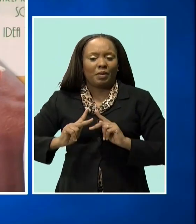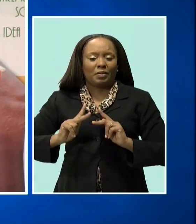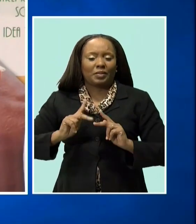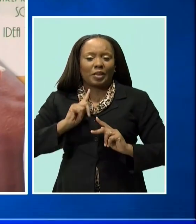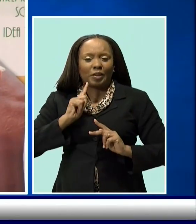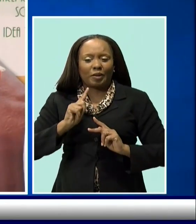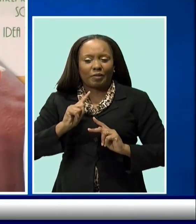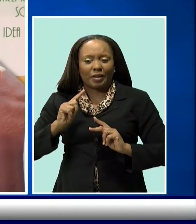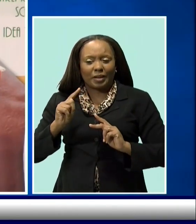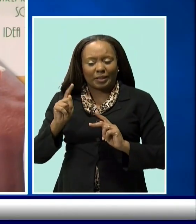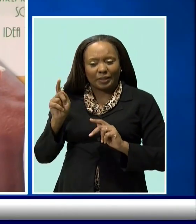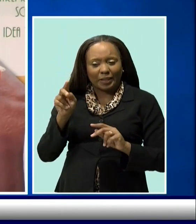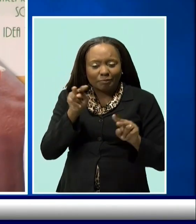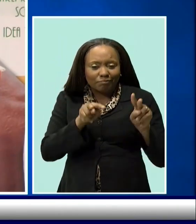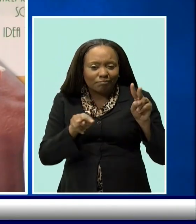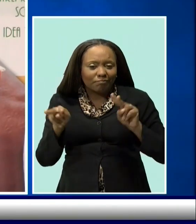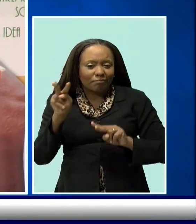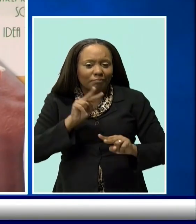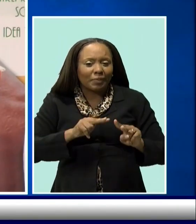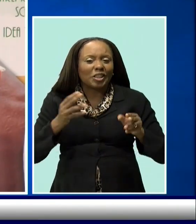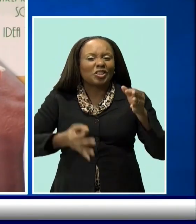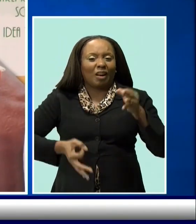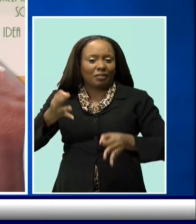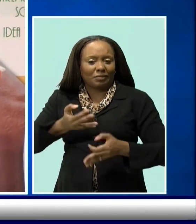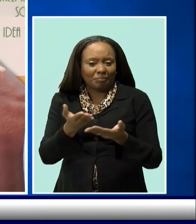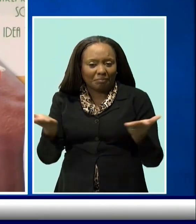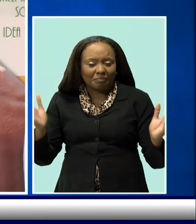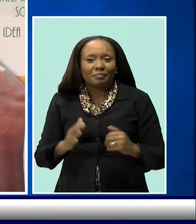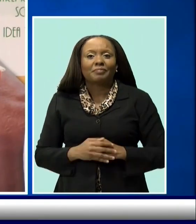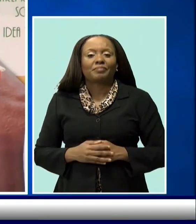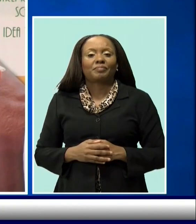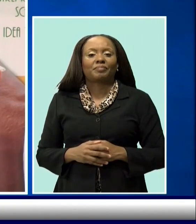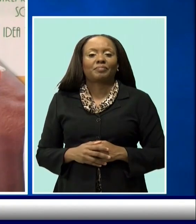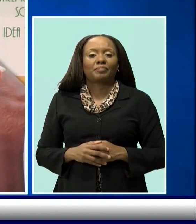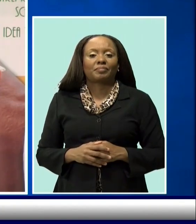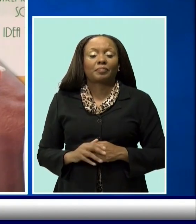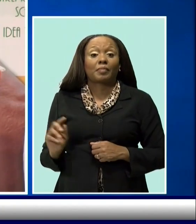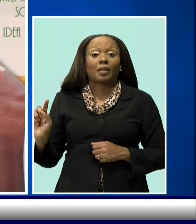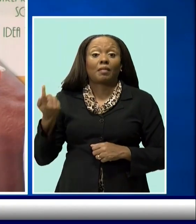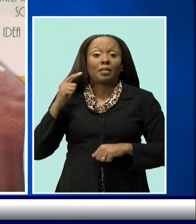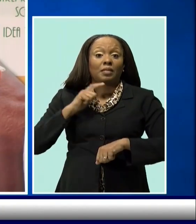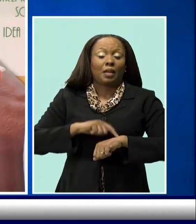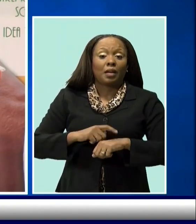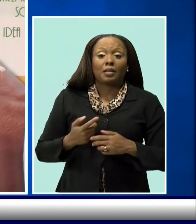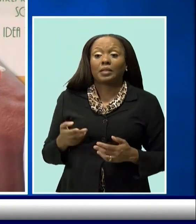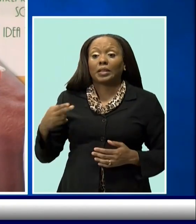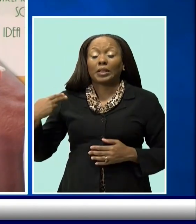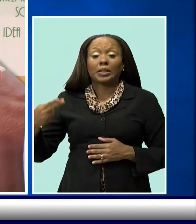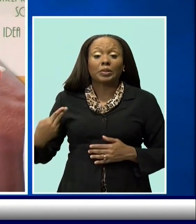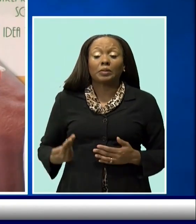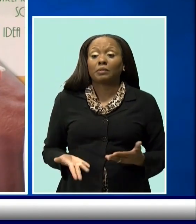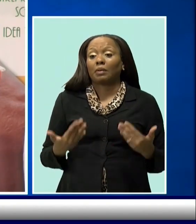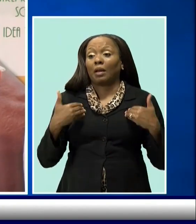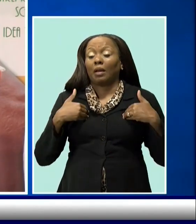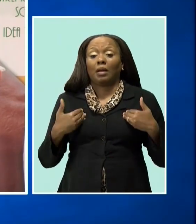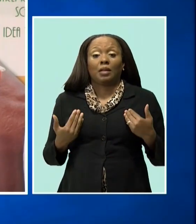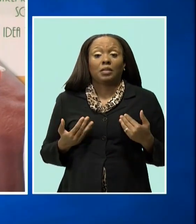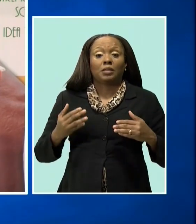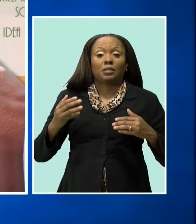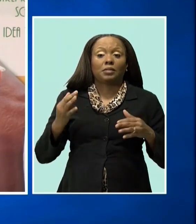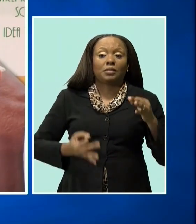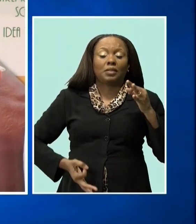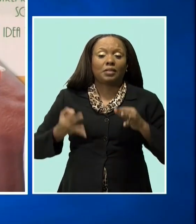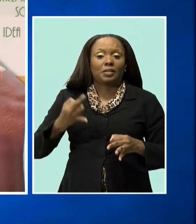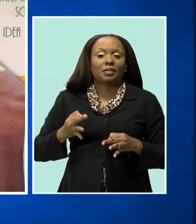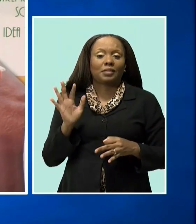time in our history of the business canvas model, we actually had judges from within